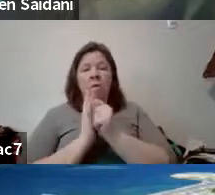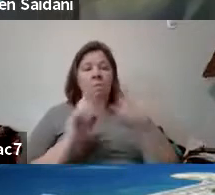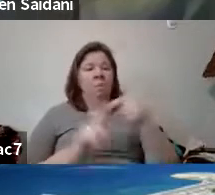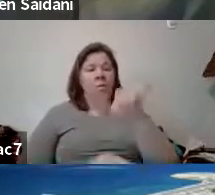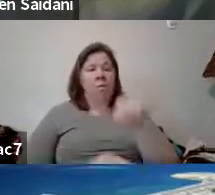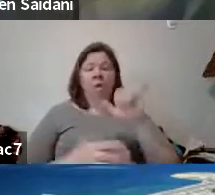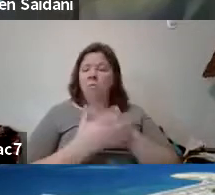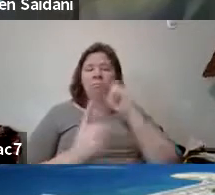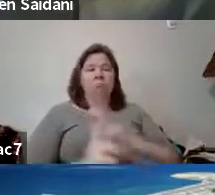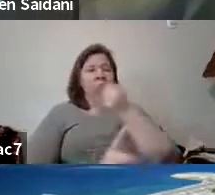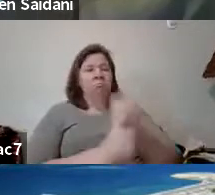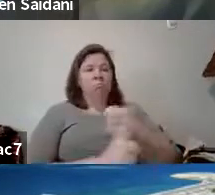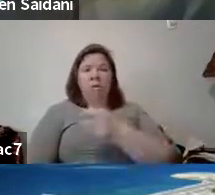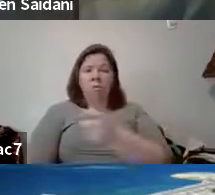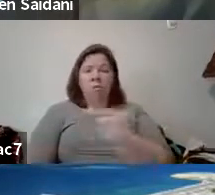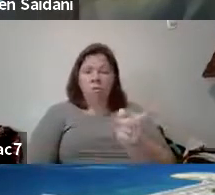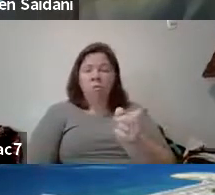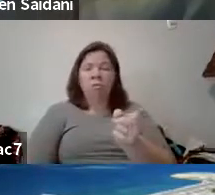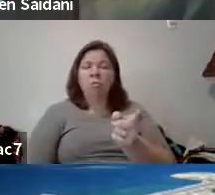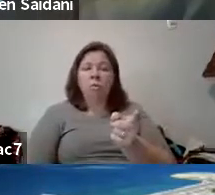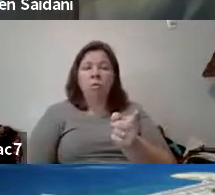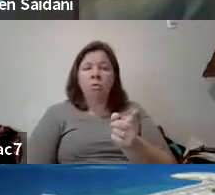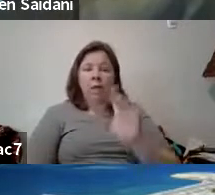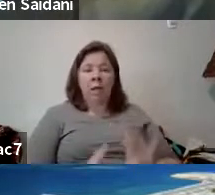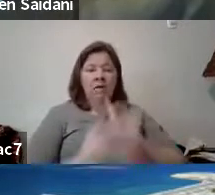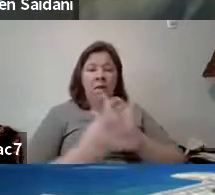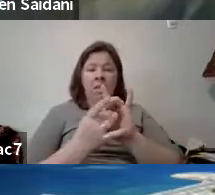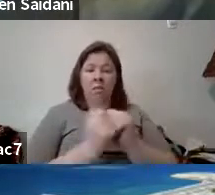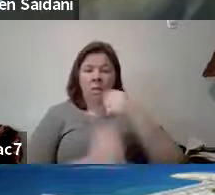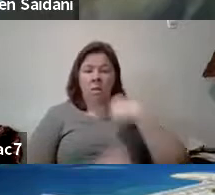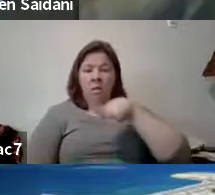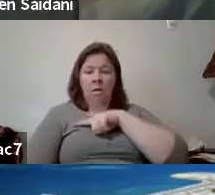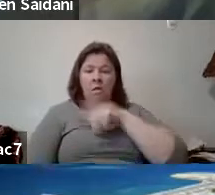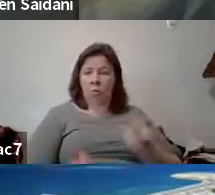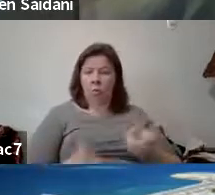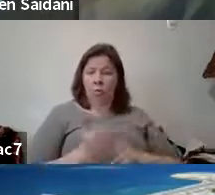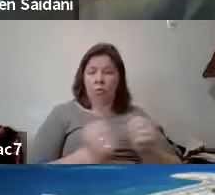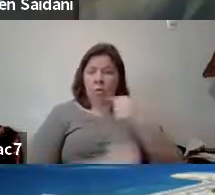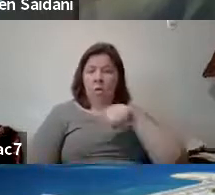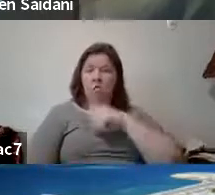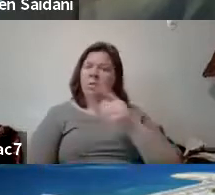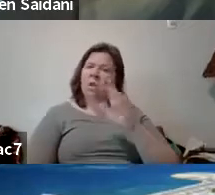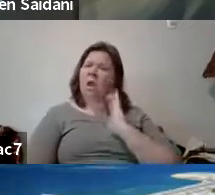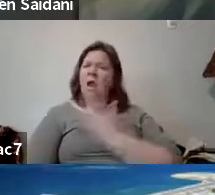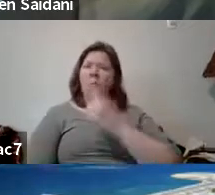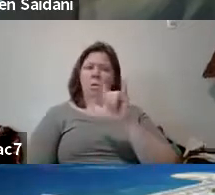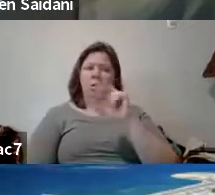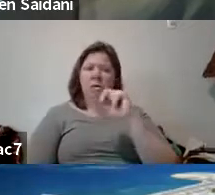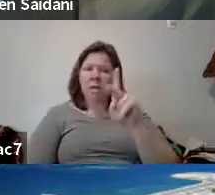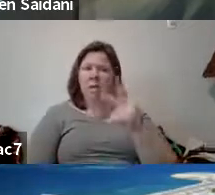with you, and you send them your registration link with it to say, if you're keen to register, here's my link. I'd love to have you in my